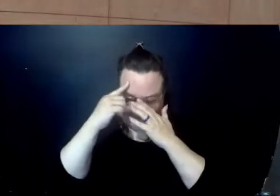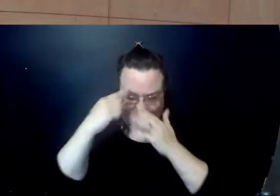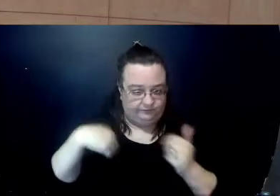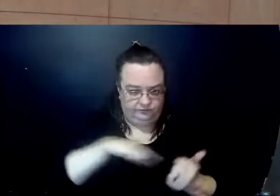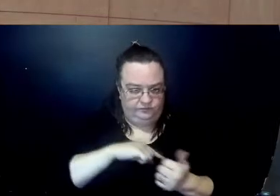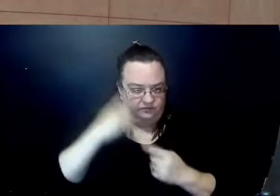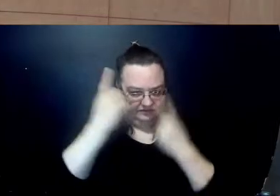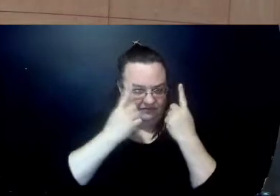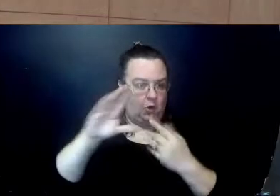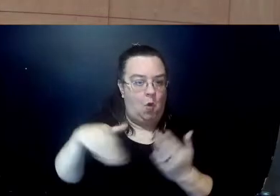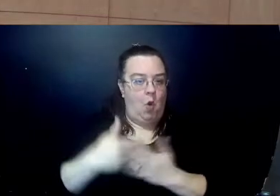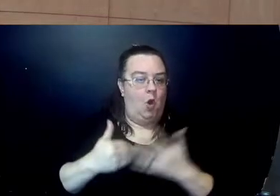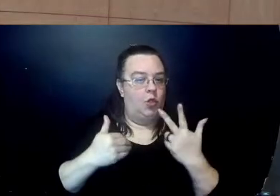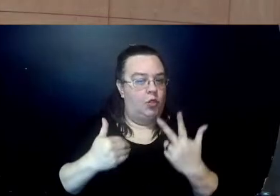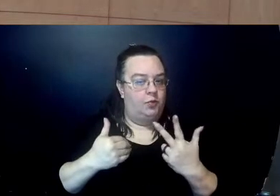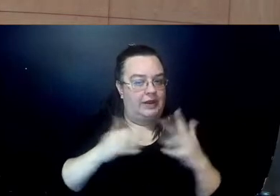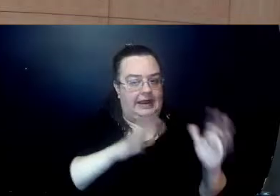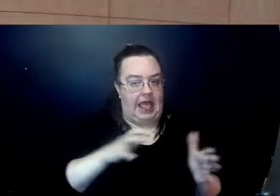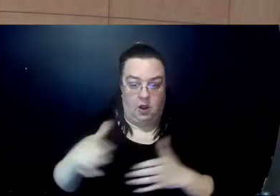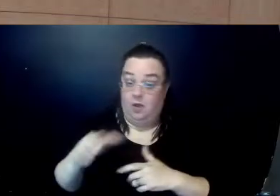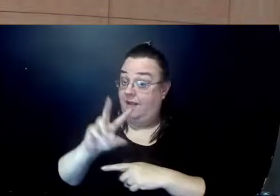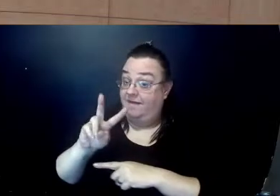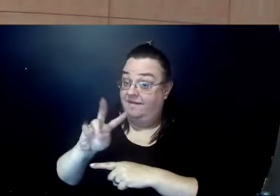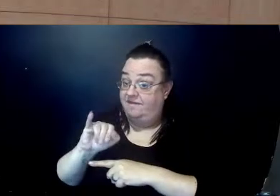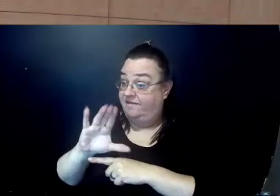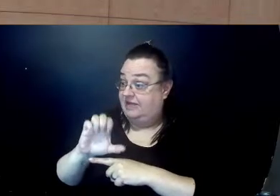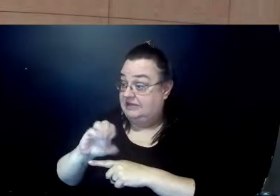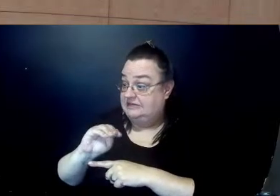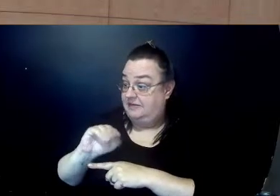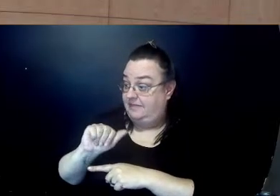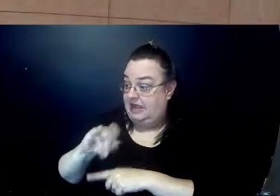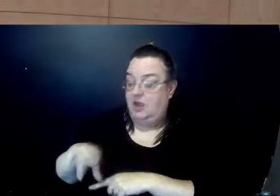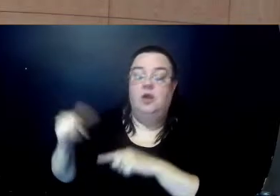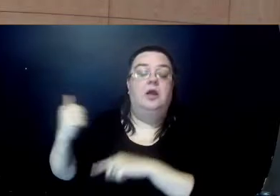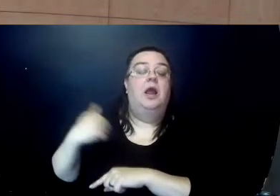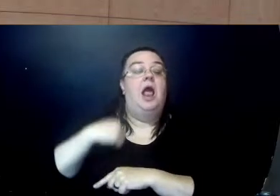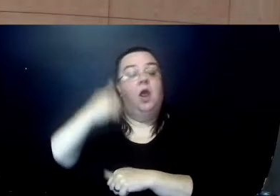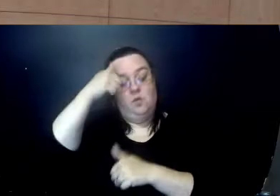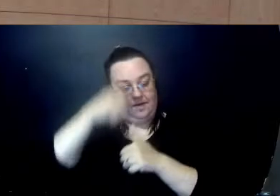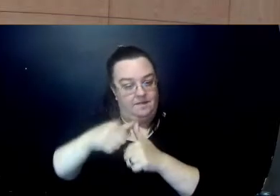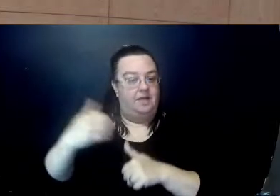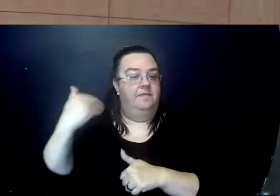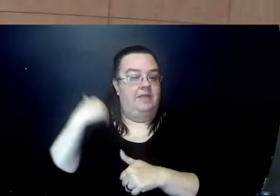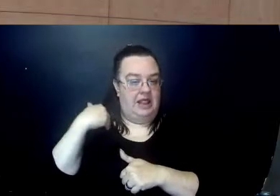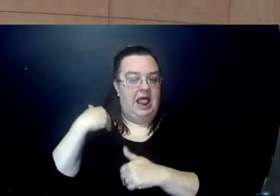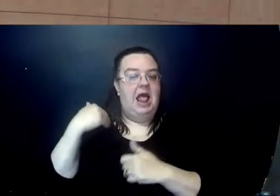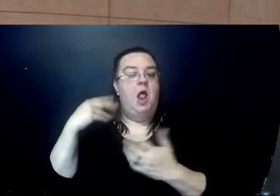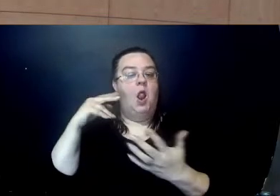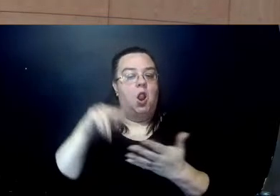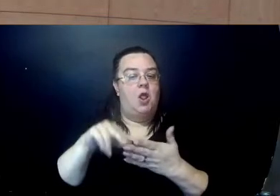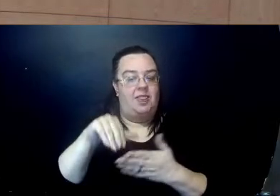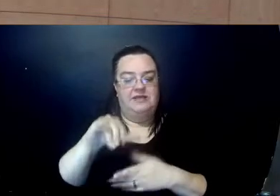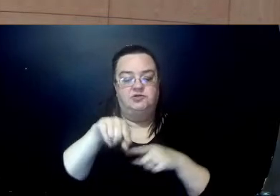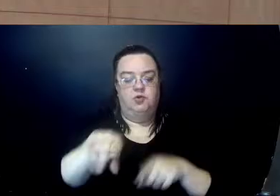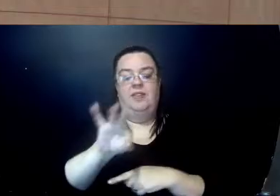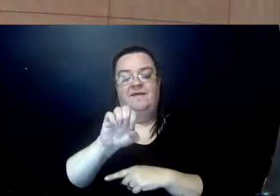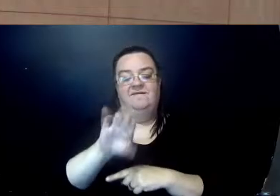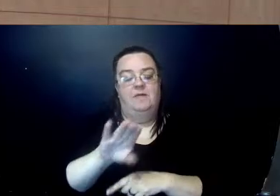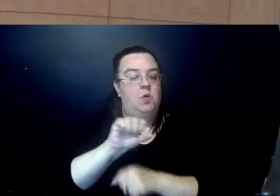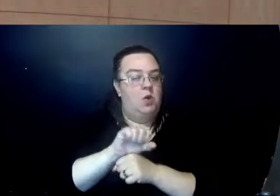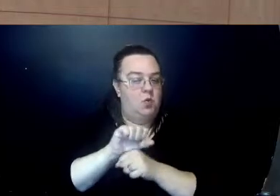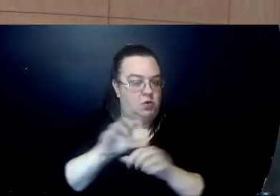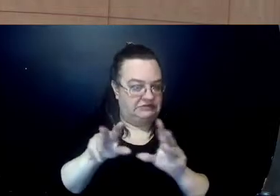three categories. Vice Mayor? I'm remembering back, we last looked at this at the February work session, and I